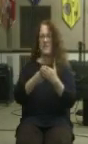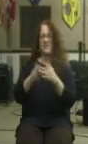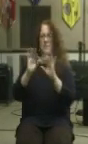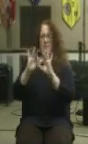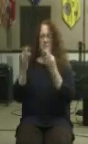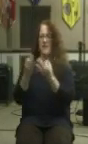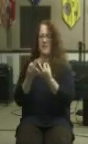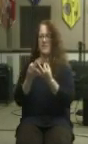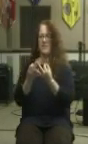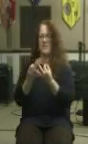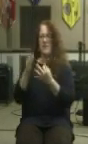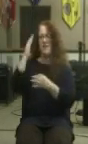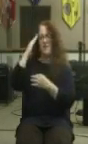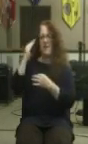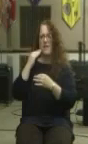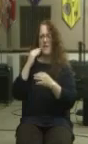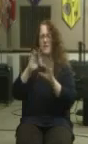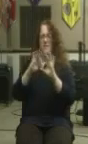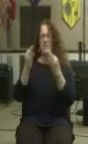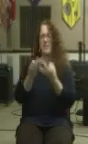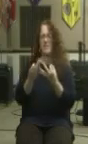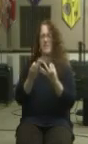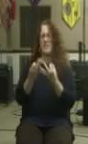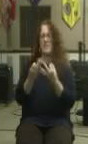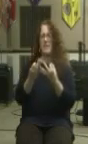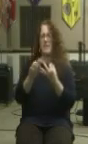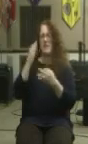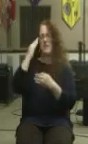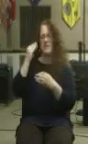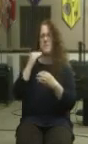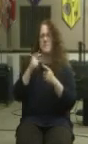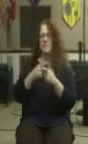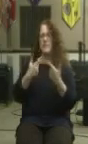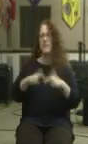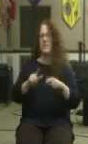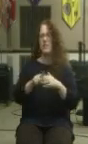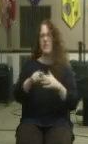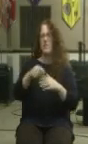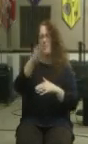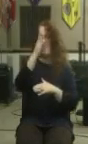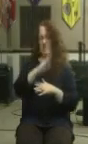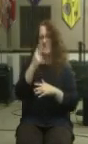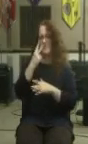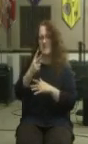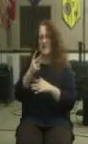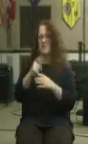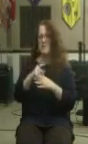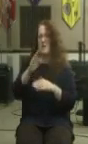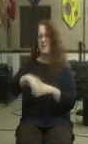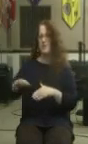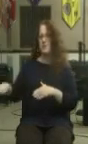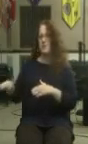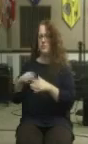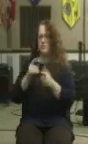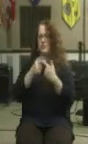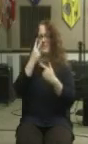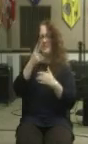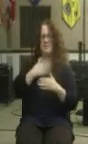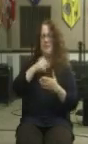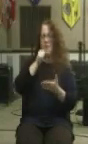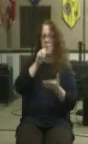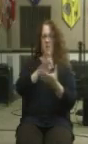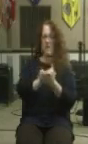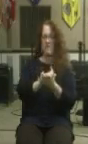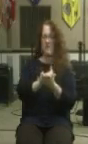family be recognized as my family, and I'm the head of that family, and you're the head of me. Lord God, that when people see my children, they see